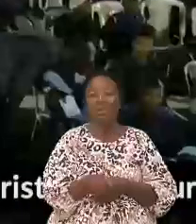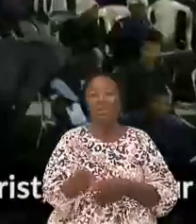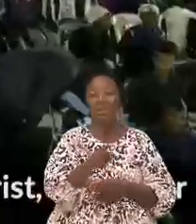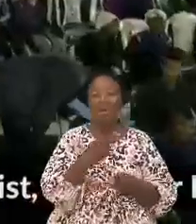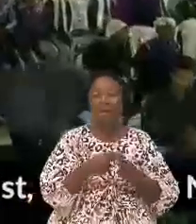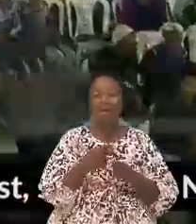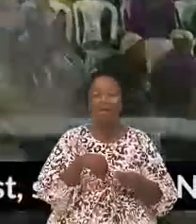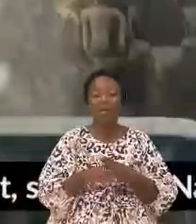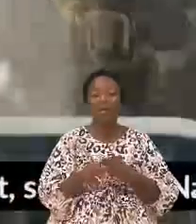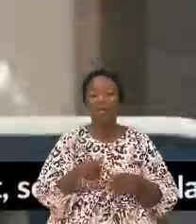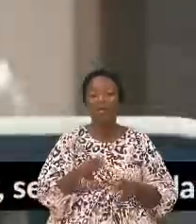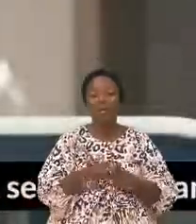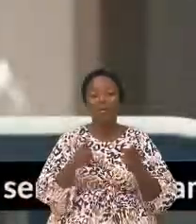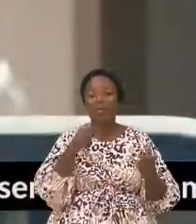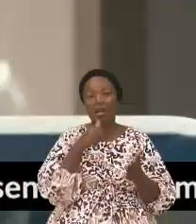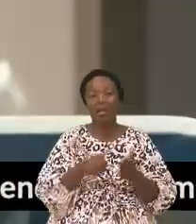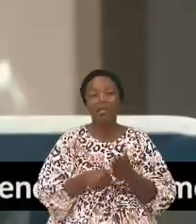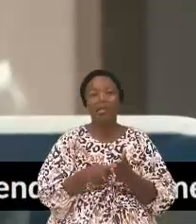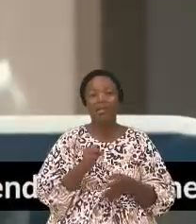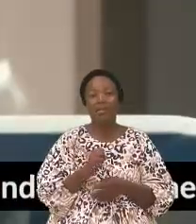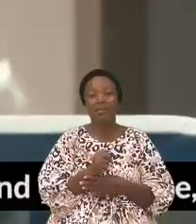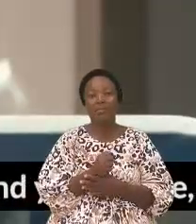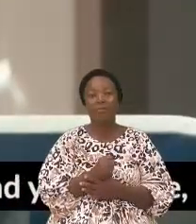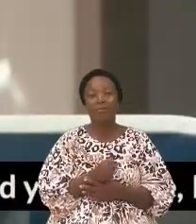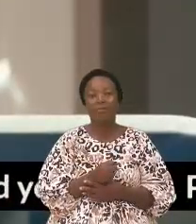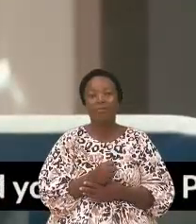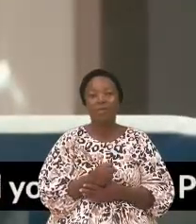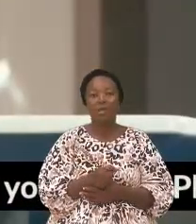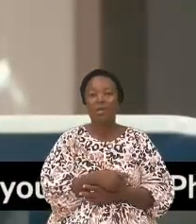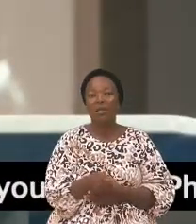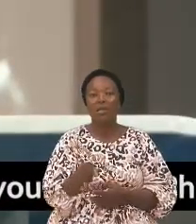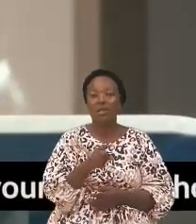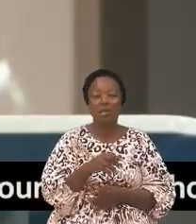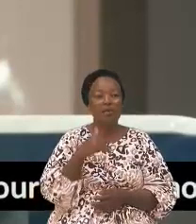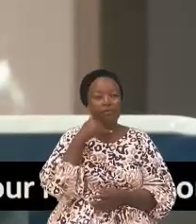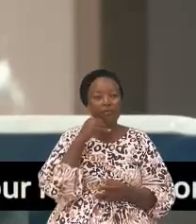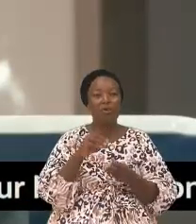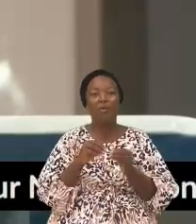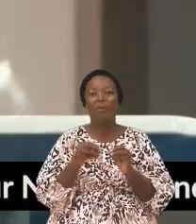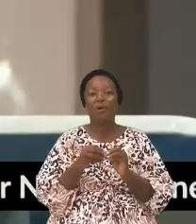Don't forget, write their name in capital letters.